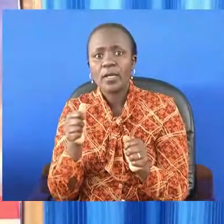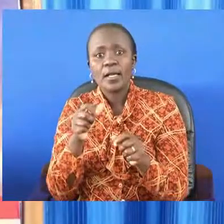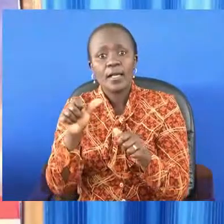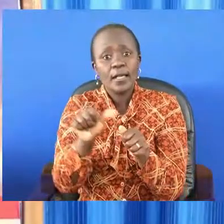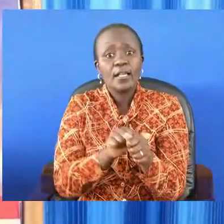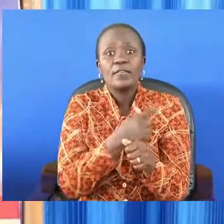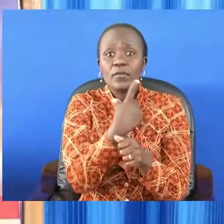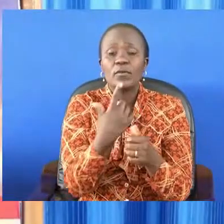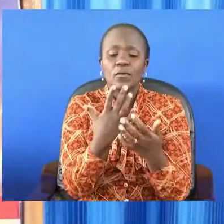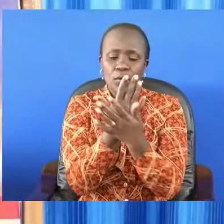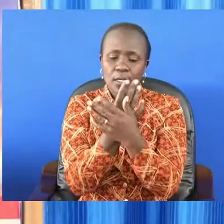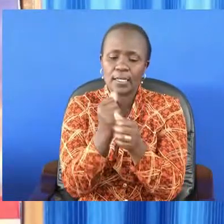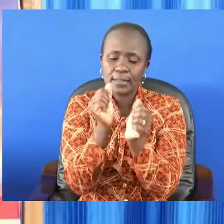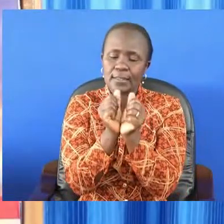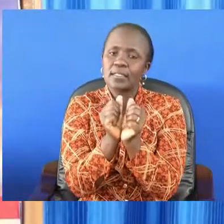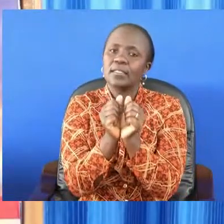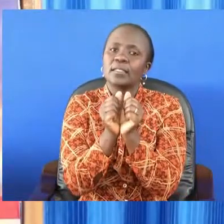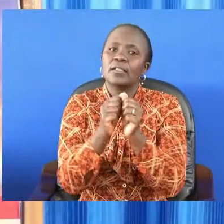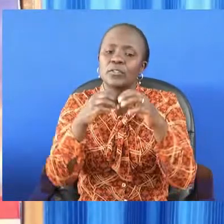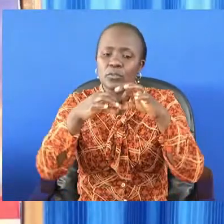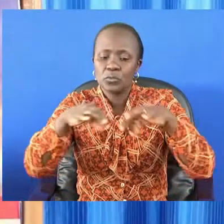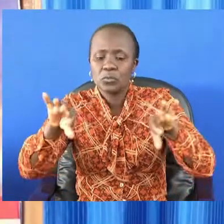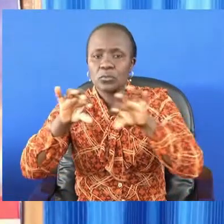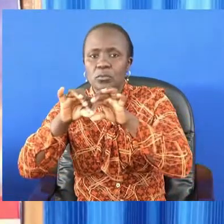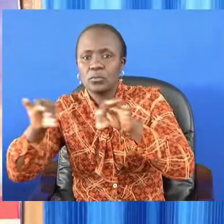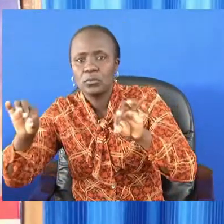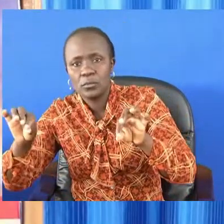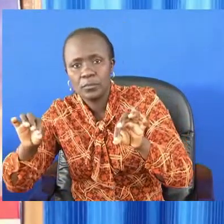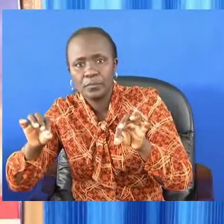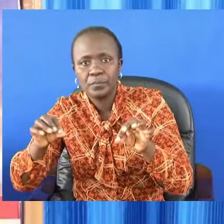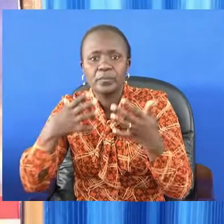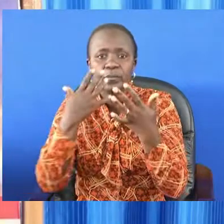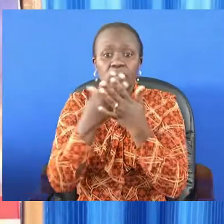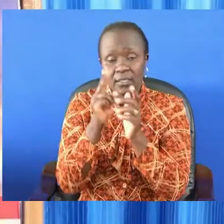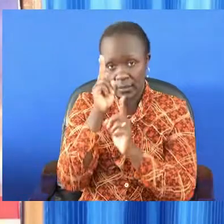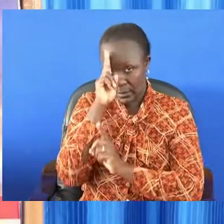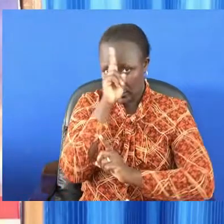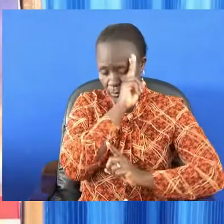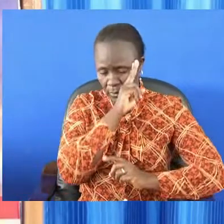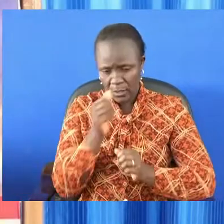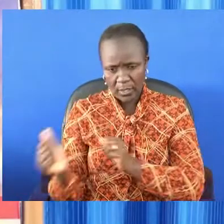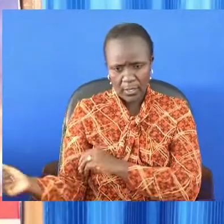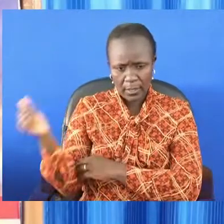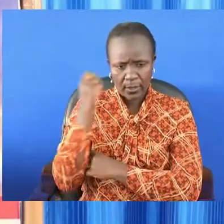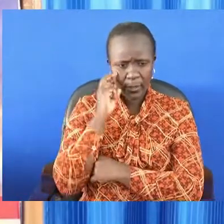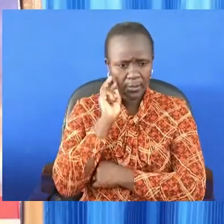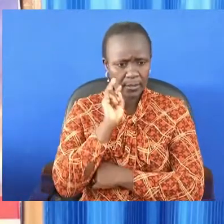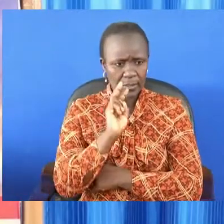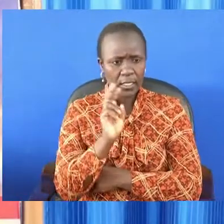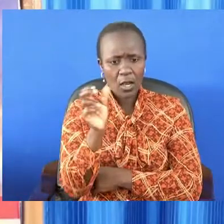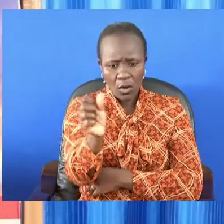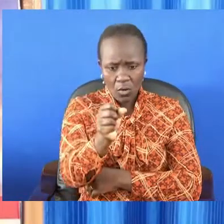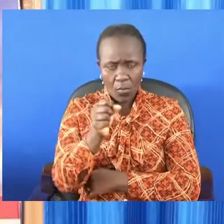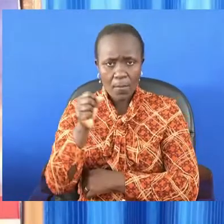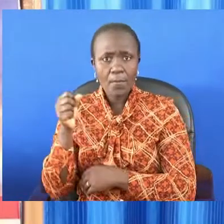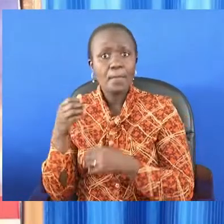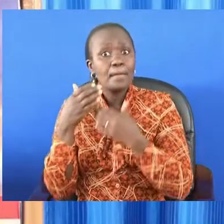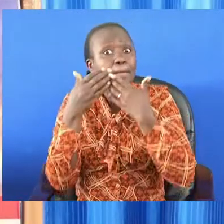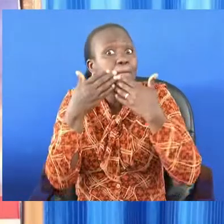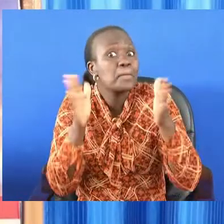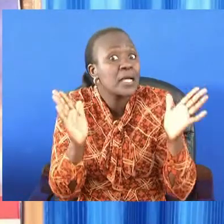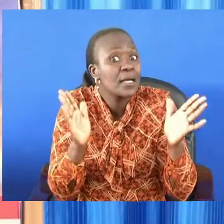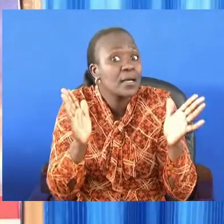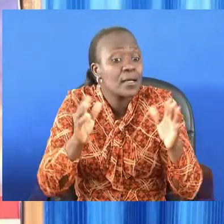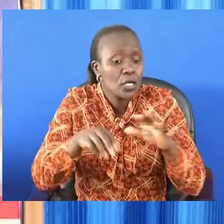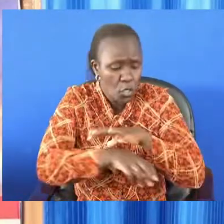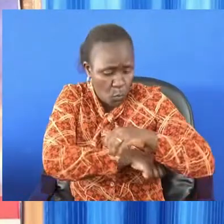everyone's chains came loose. The jailer woke up, and when he saw the prison gate doors open, he drew